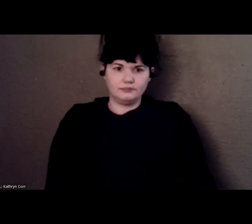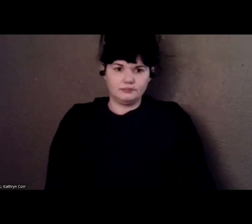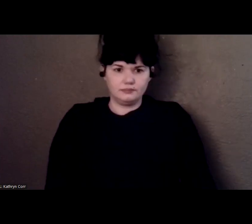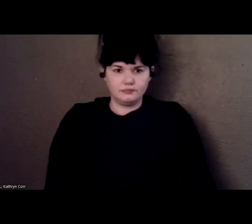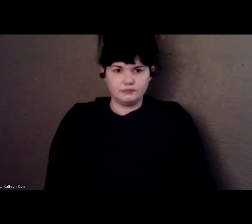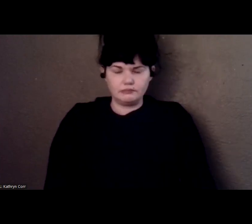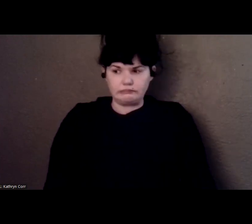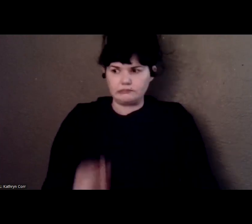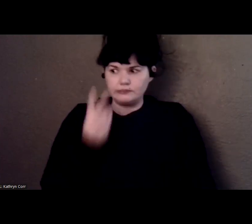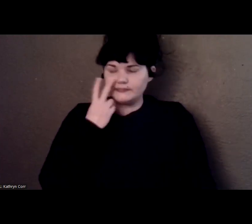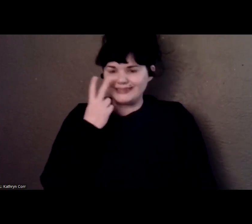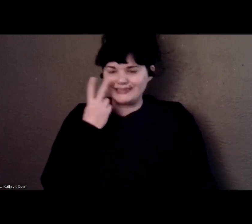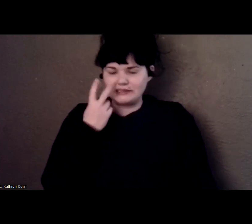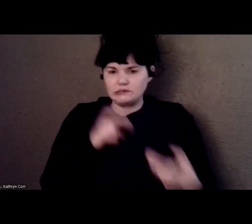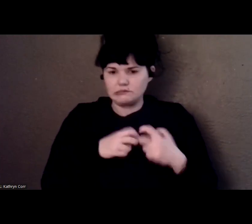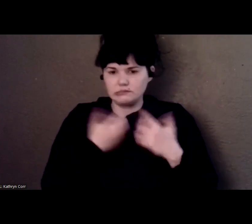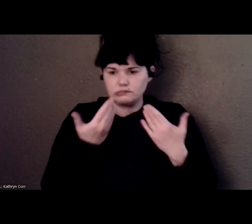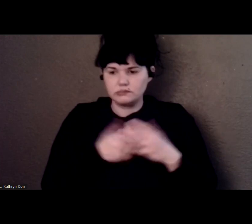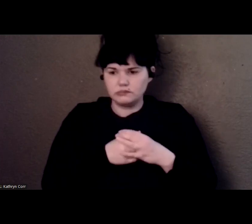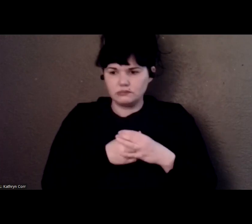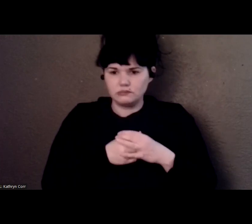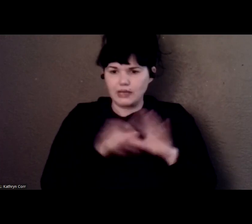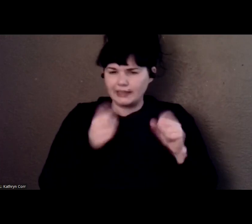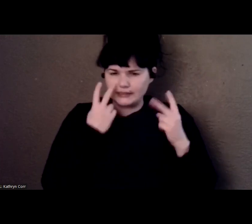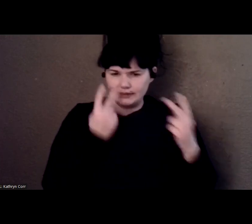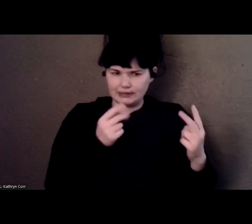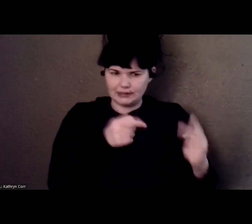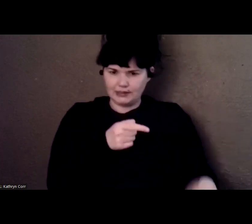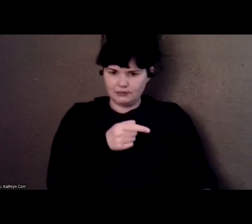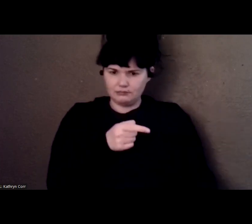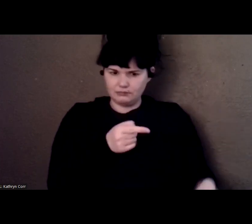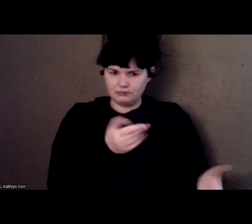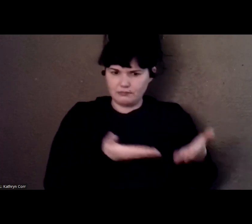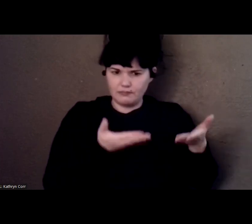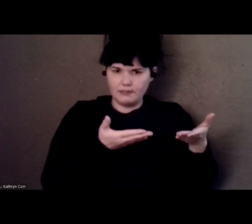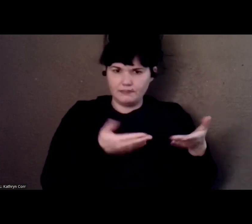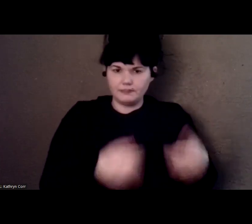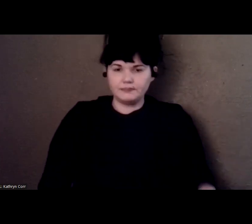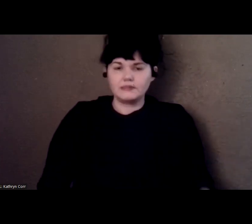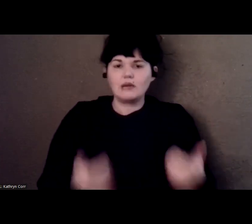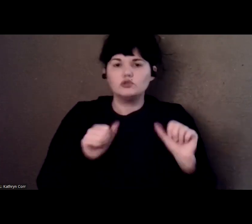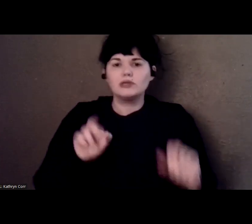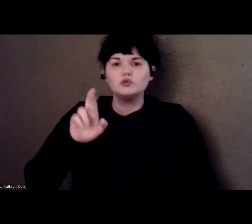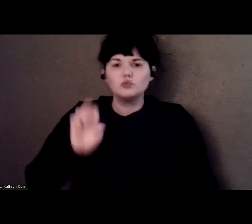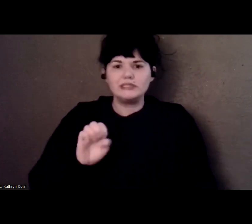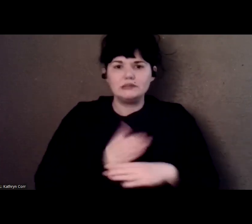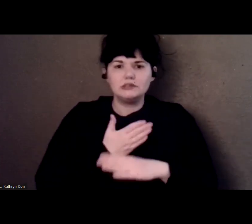Let me see what's going on here. I see it on my end. Let me try to reshare it.